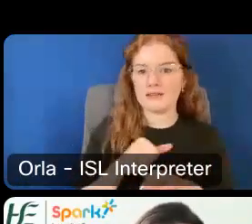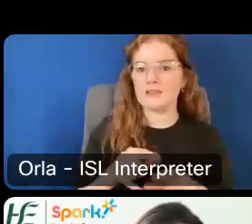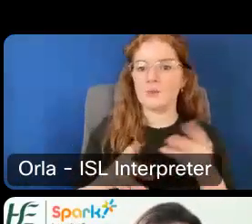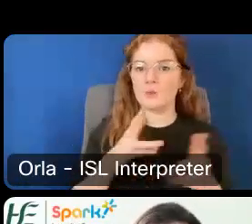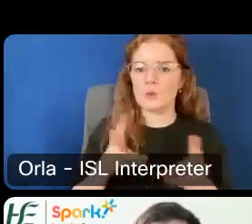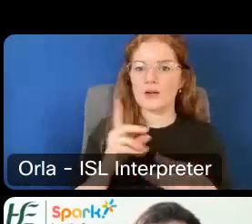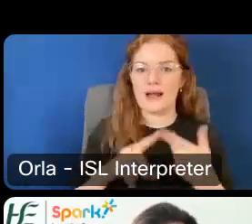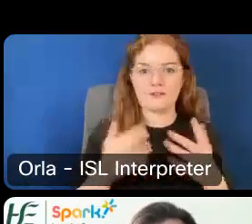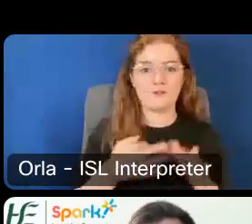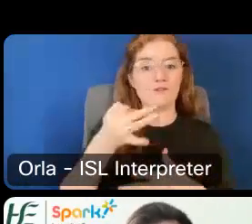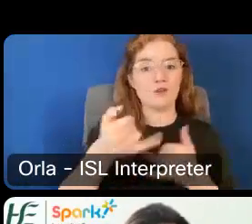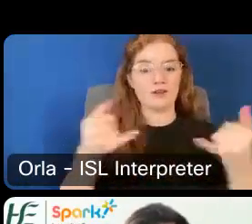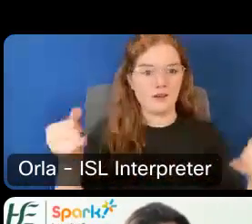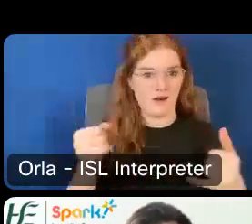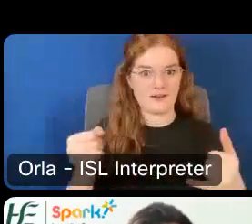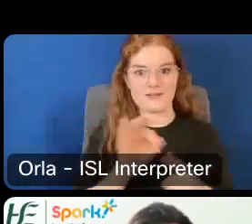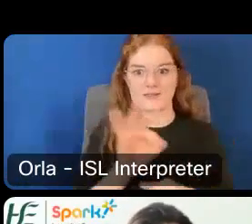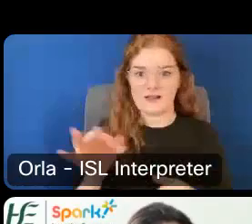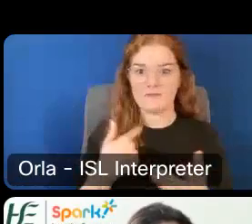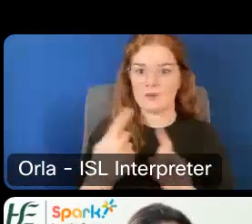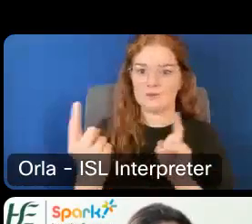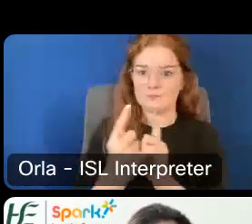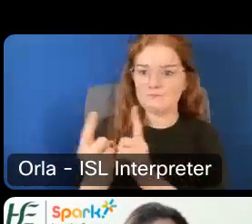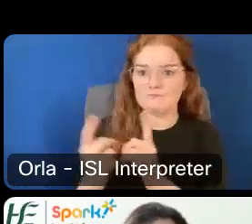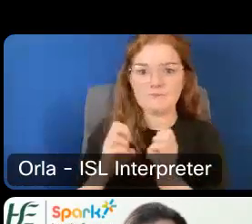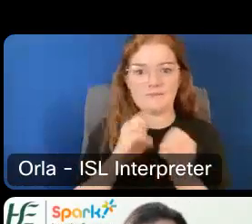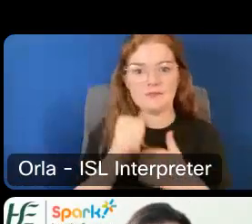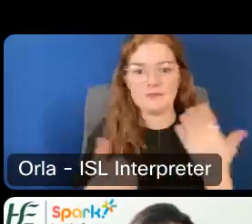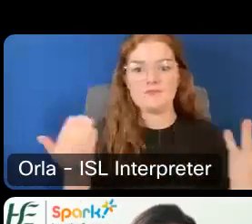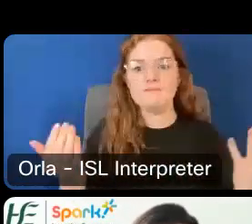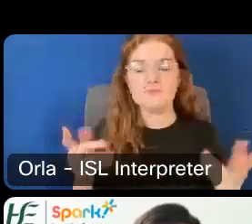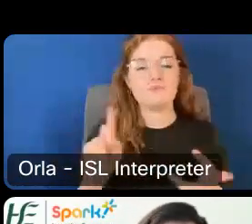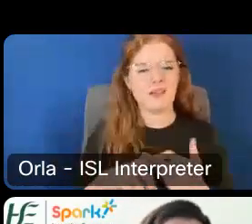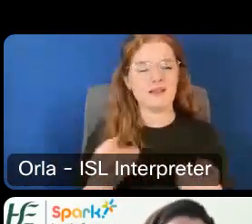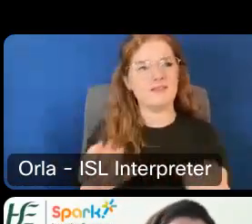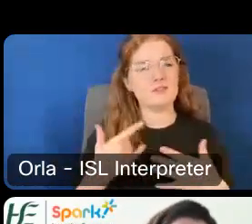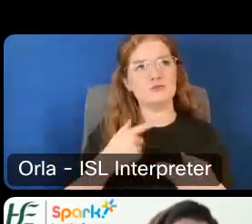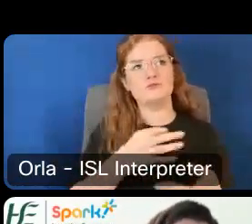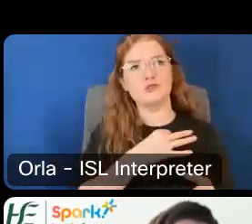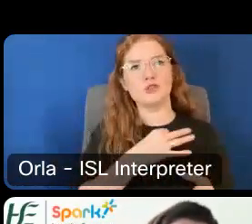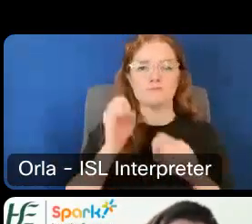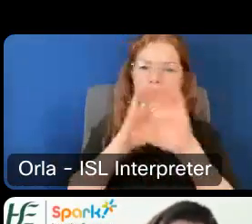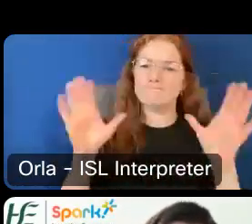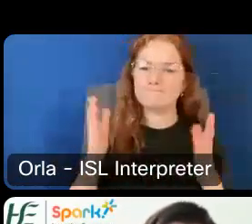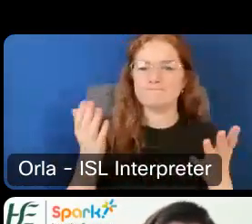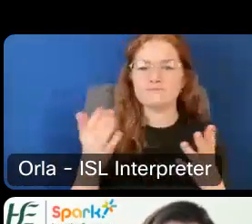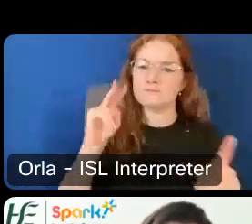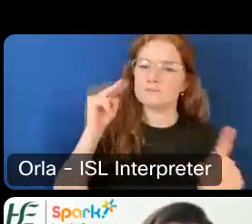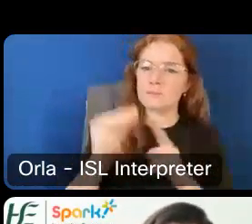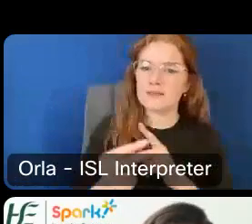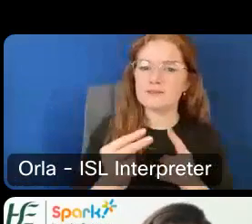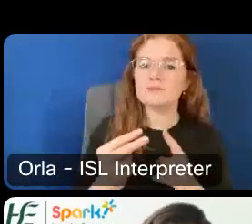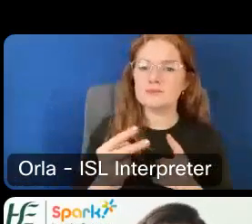to the frontline clinicians that we are interacting with every day, and also gave us a really good, I suppose, perspective